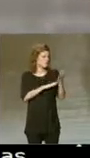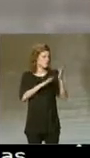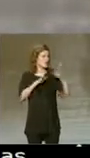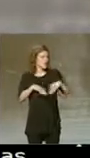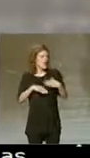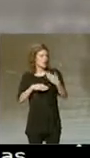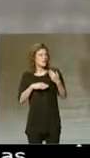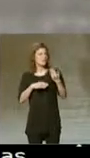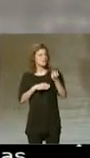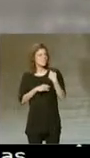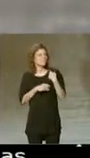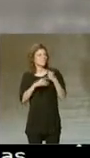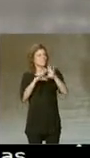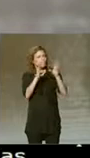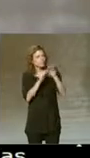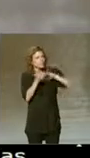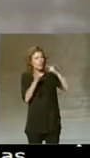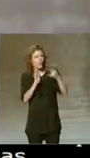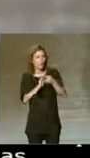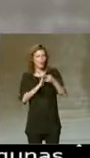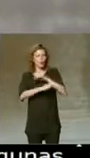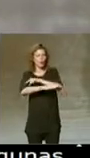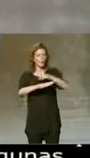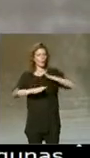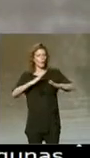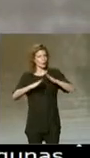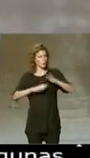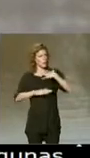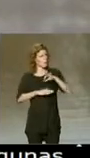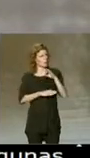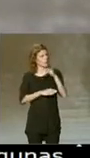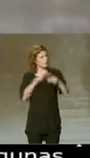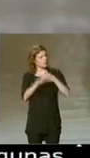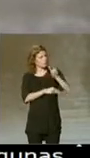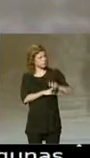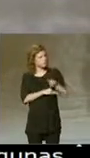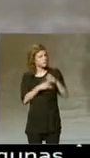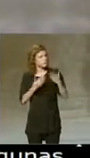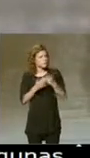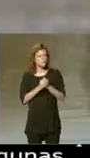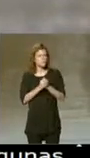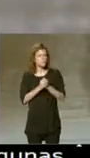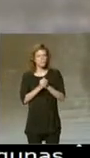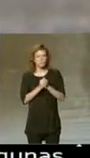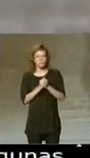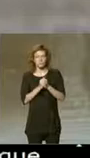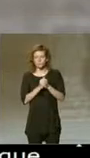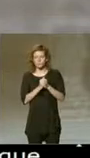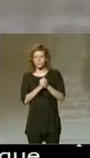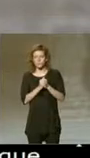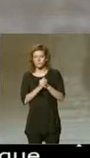Then there were additional complications, but they were always involved,